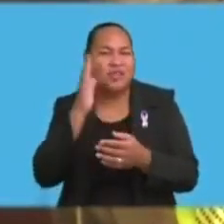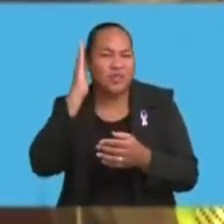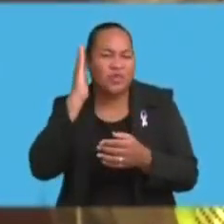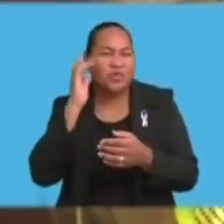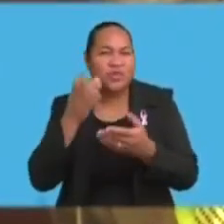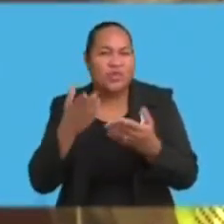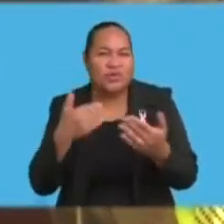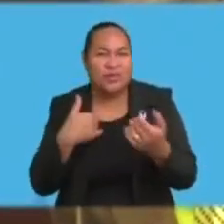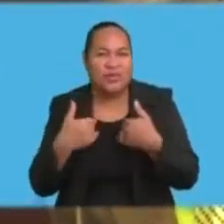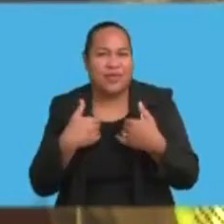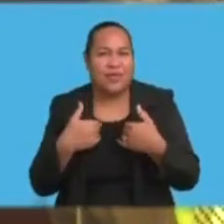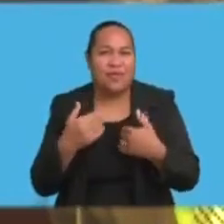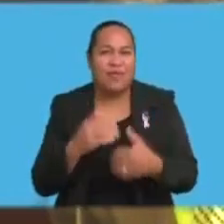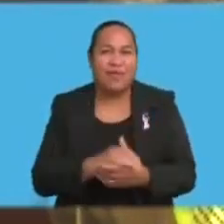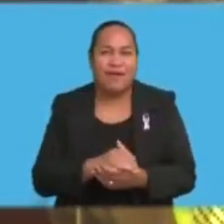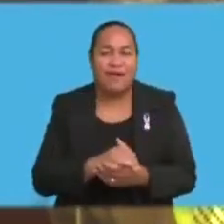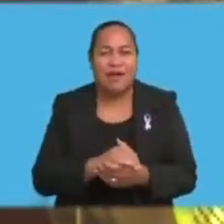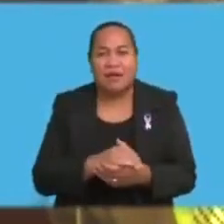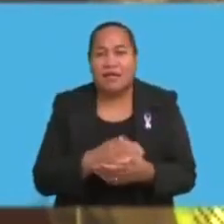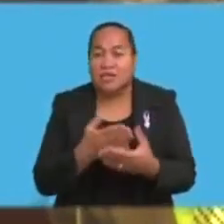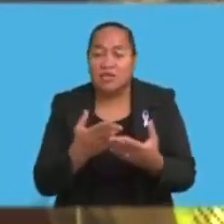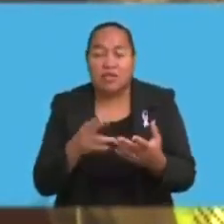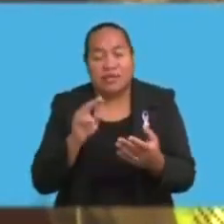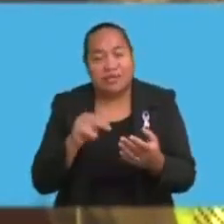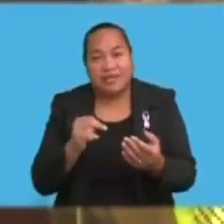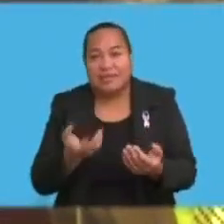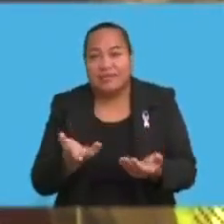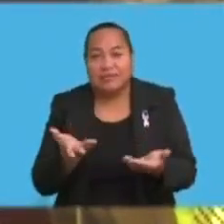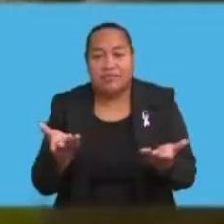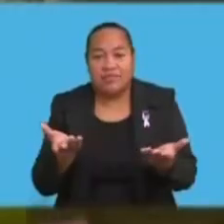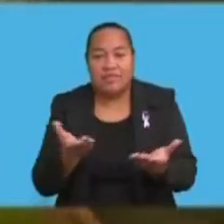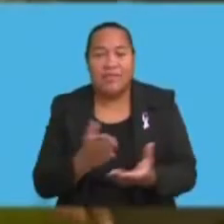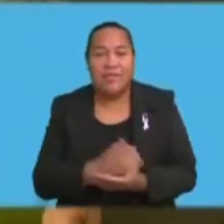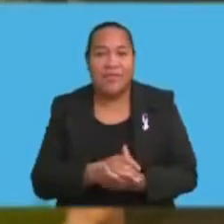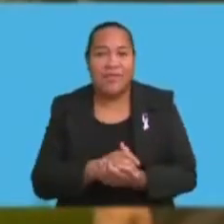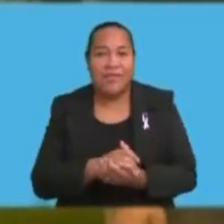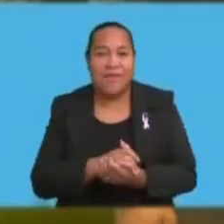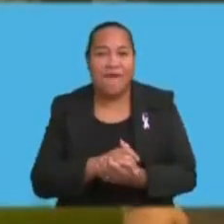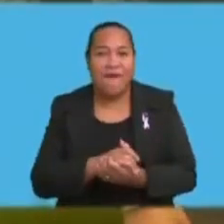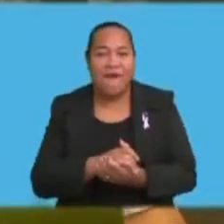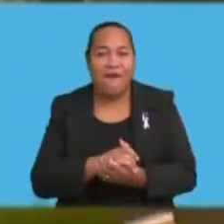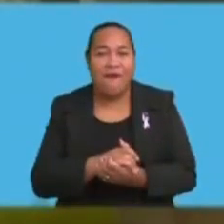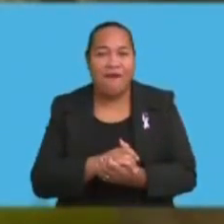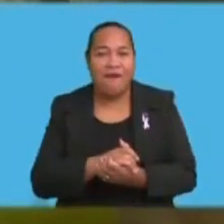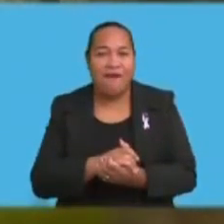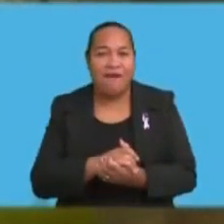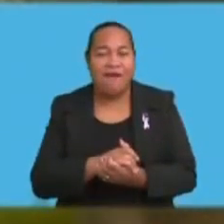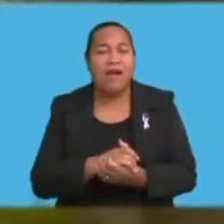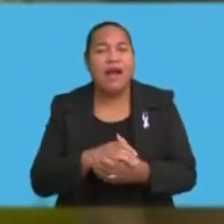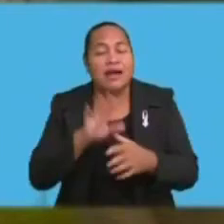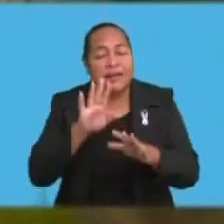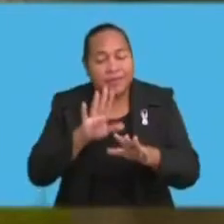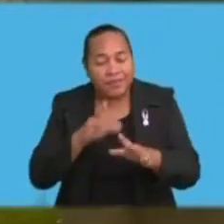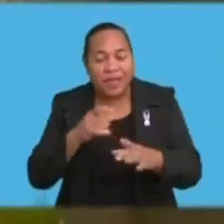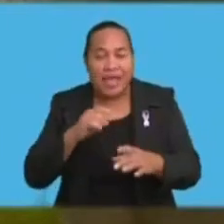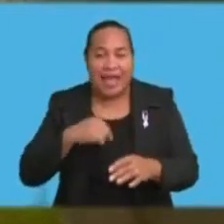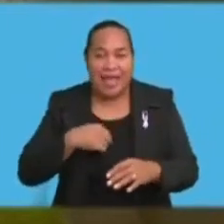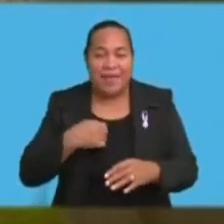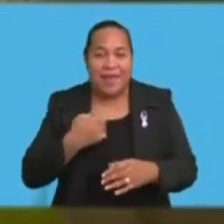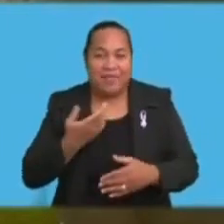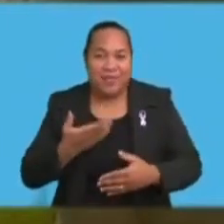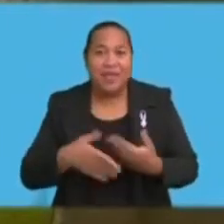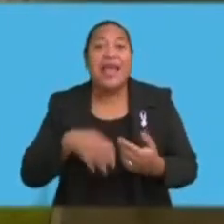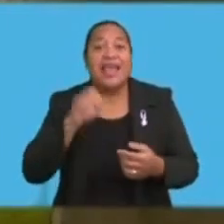internationally. Thank you. Honorable Minister. Madam Speaker, as explained, there are